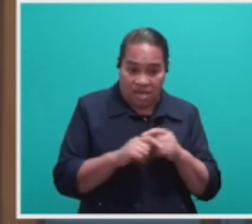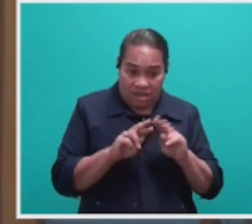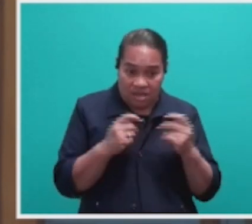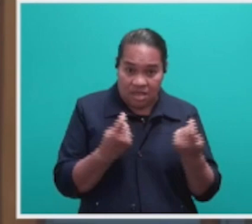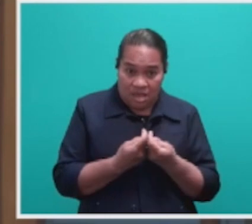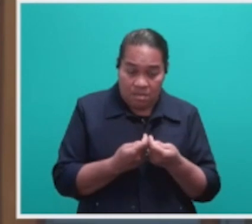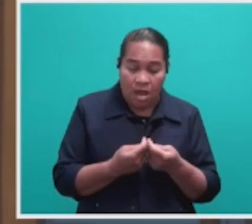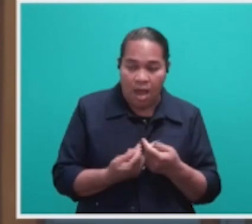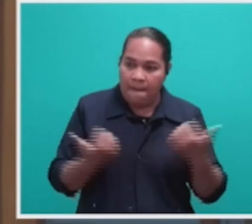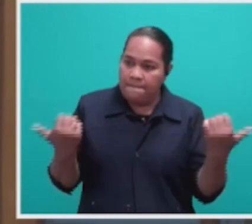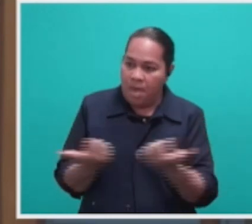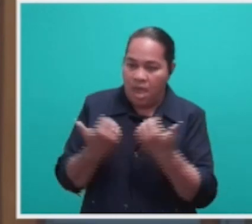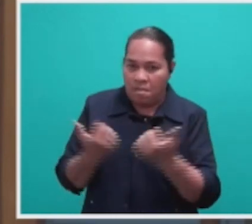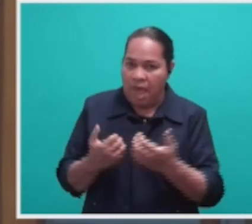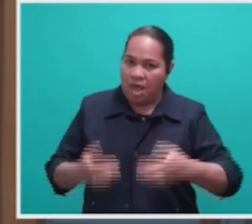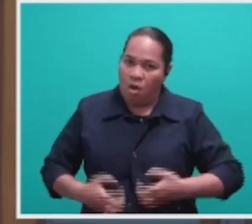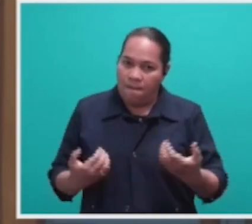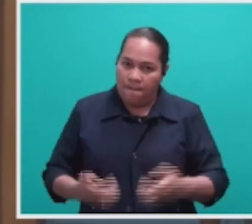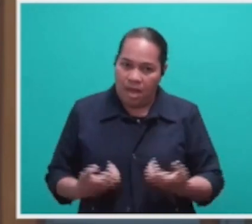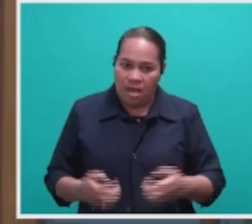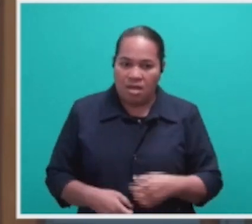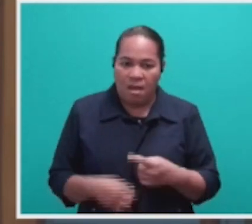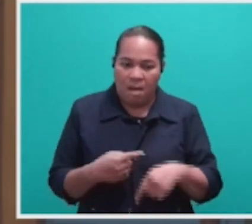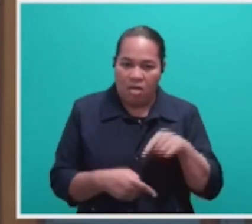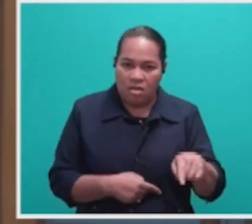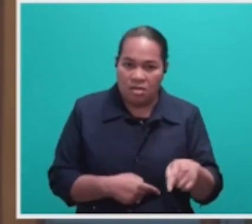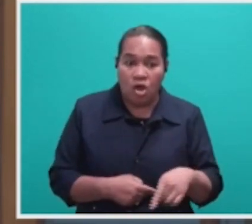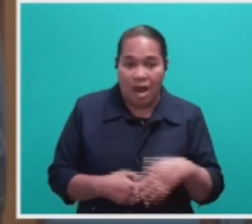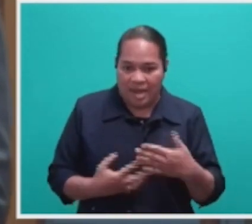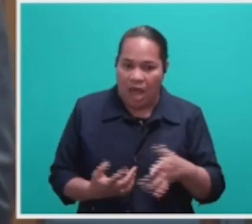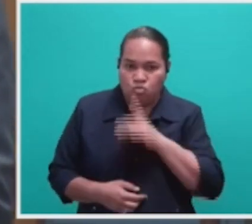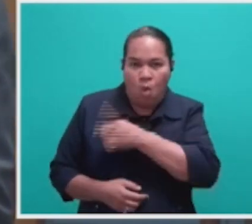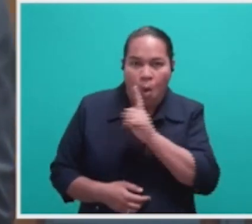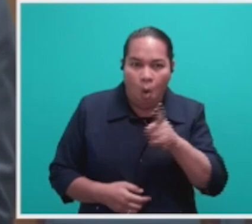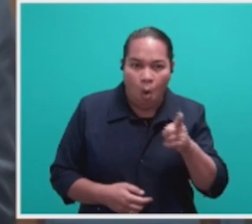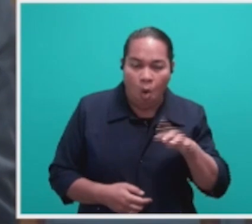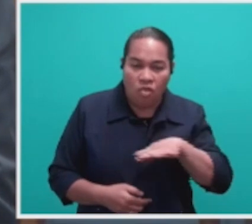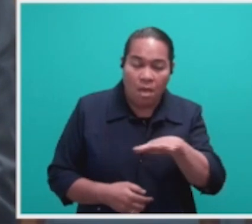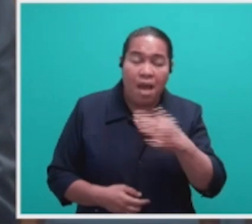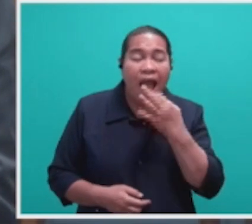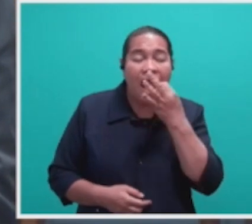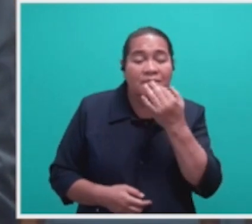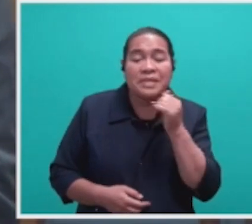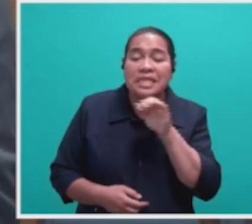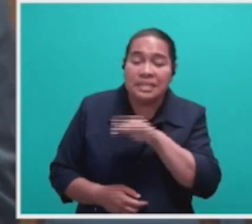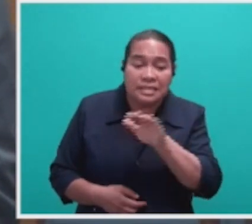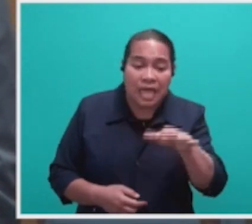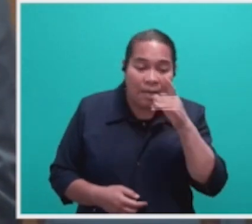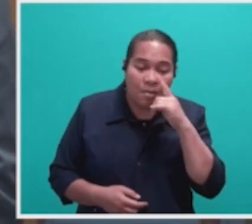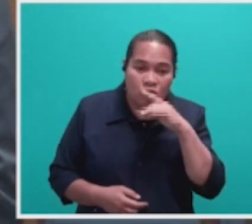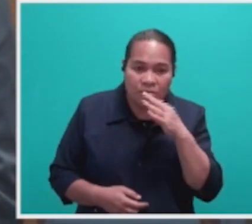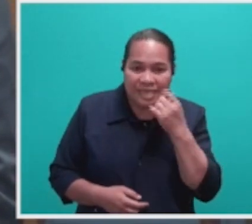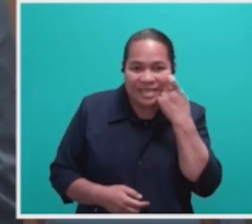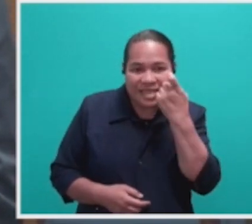a lot of reports and complaints. Alarms are being sounded, and we urge people to take this